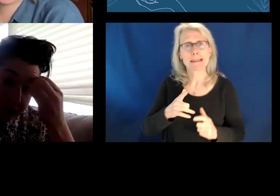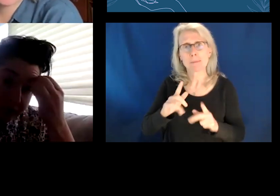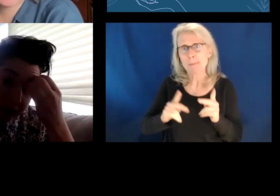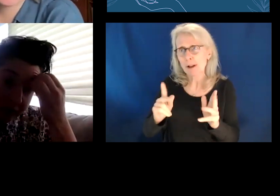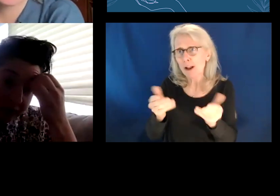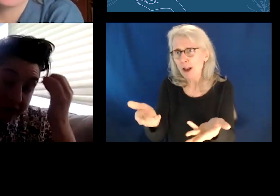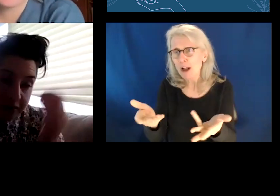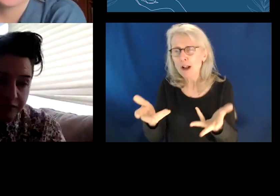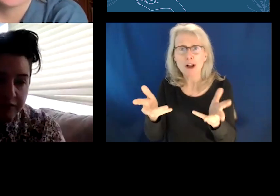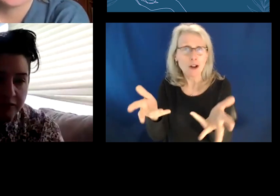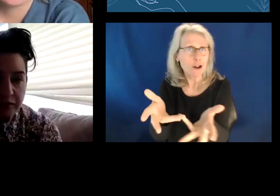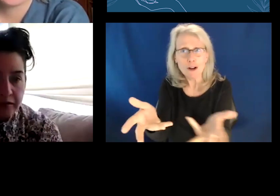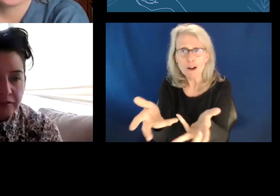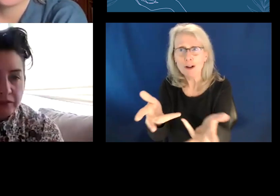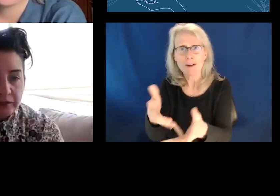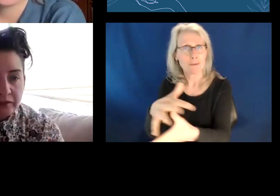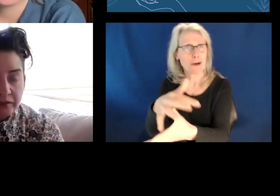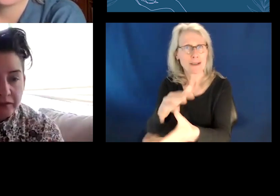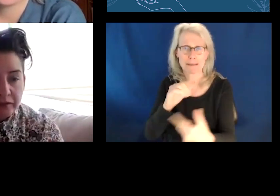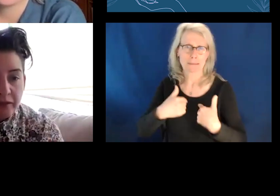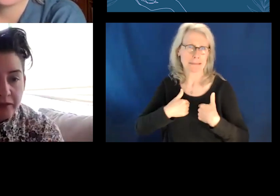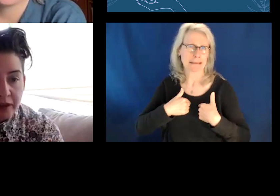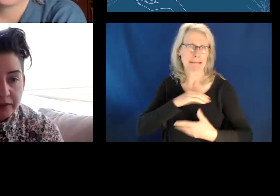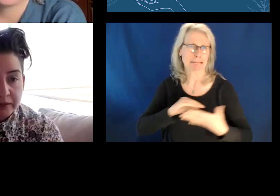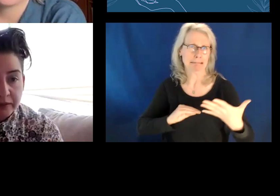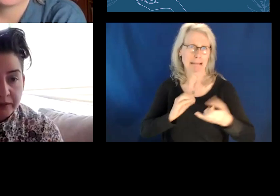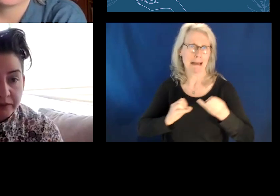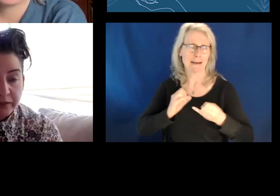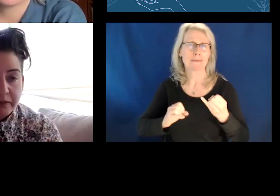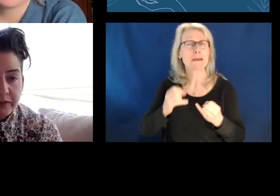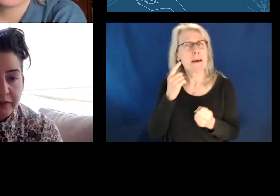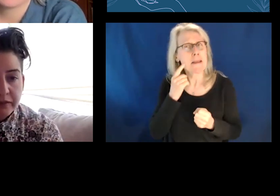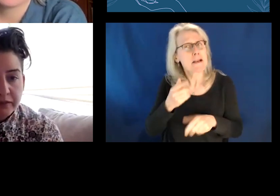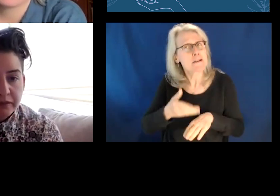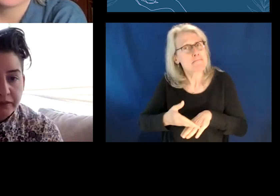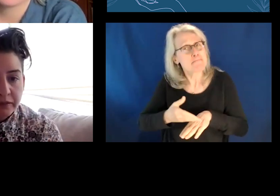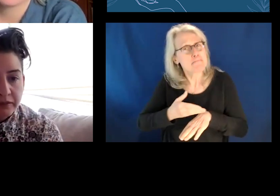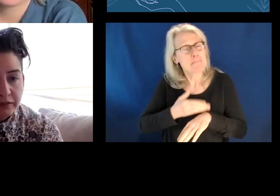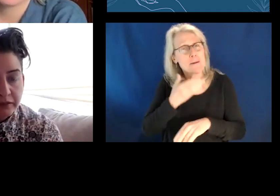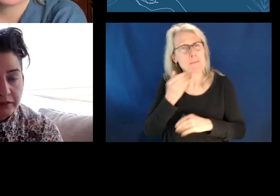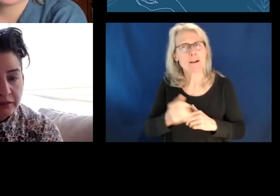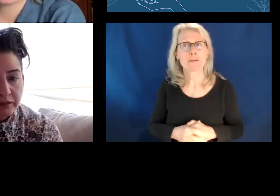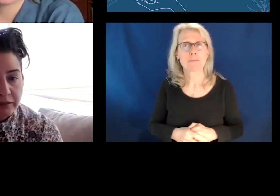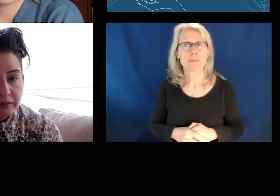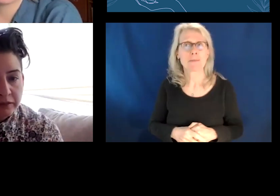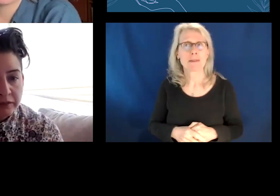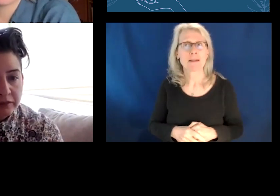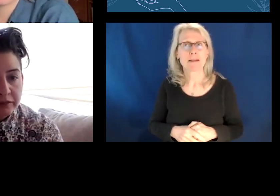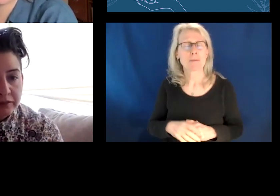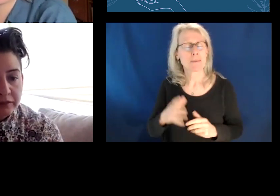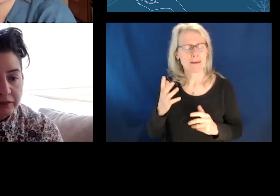it. I'm really trying to get better at it. And I think I am getting better at it. I think part of what's forced me to